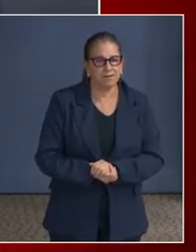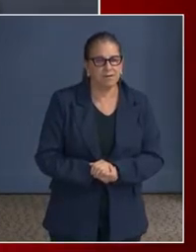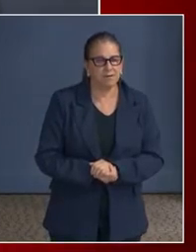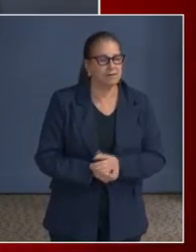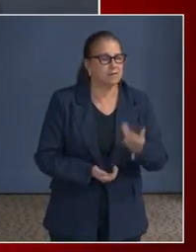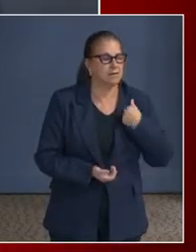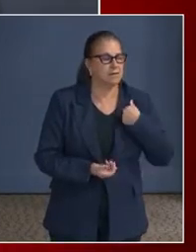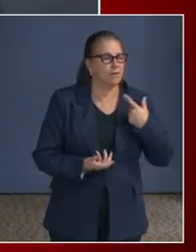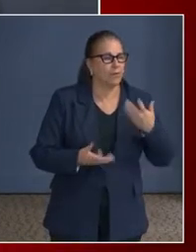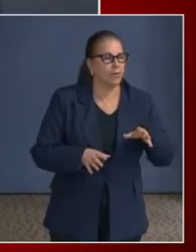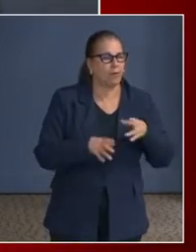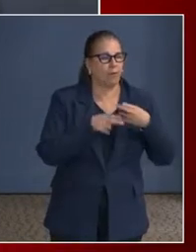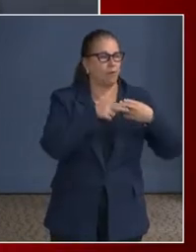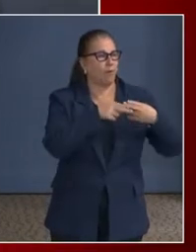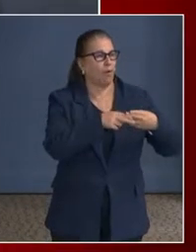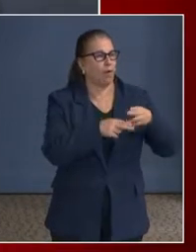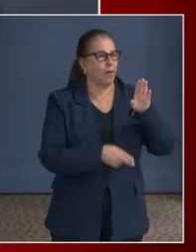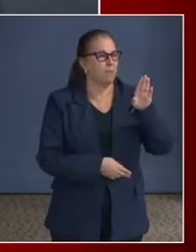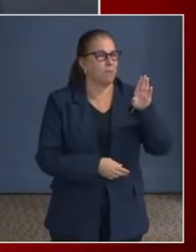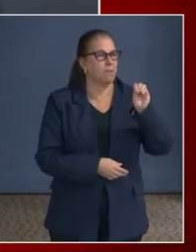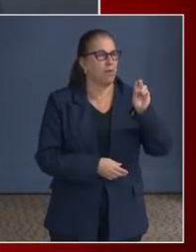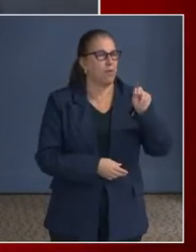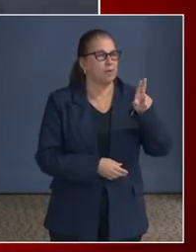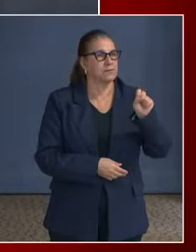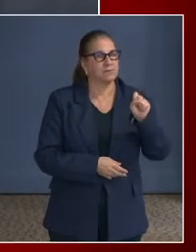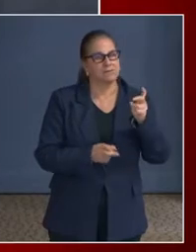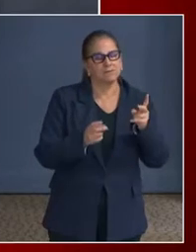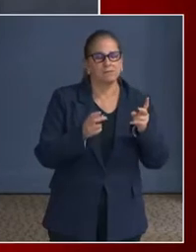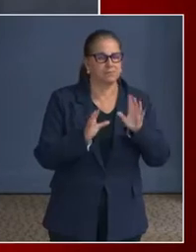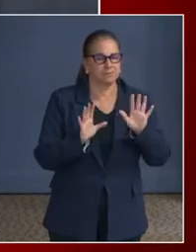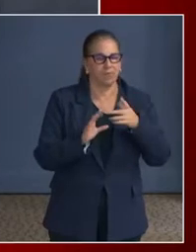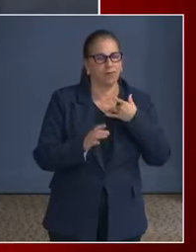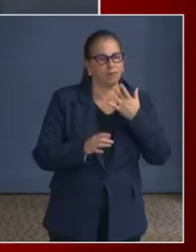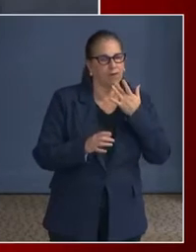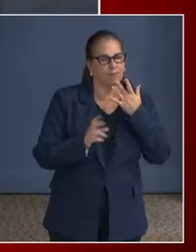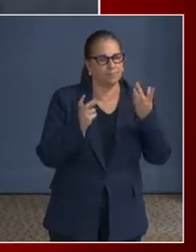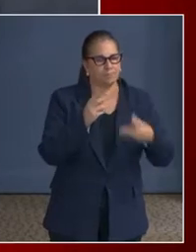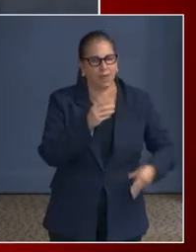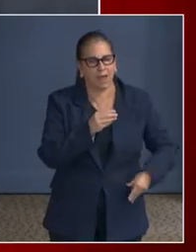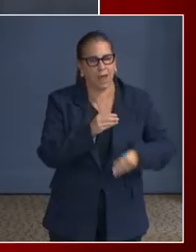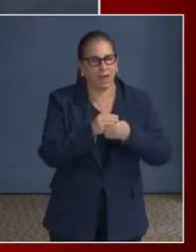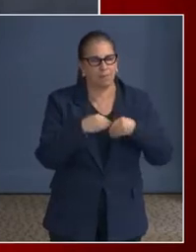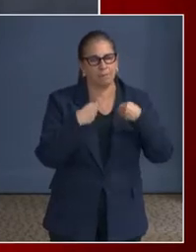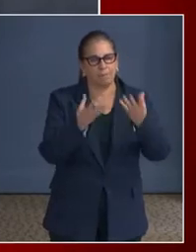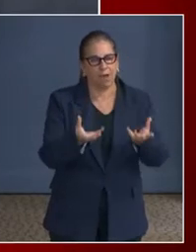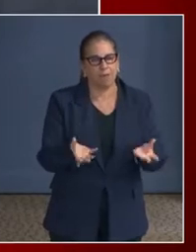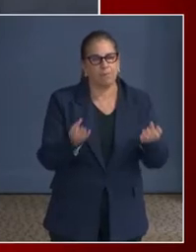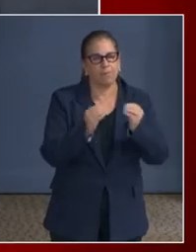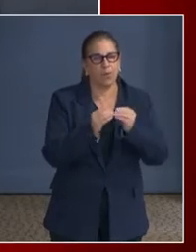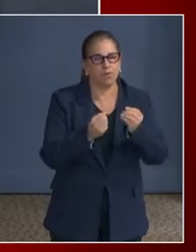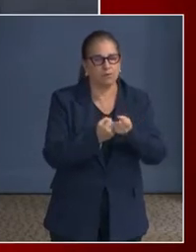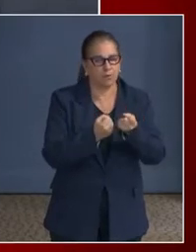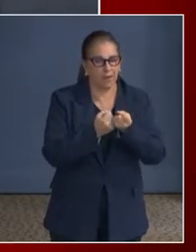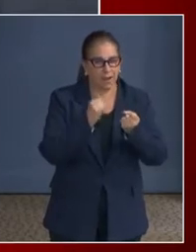traditional unemployment, and that was $600. And that program expired, I think, at the end of